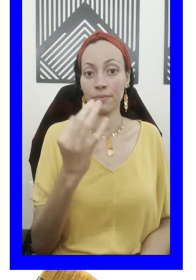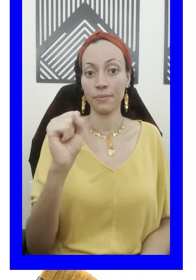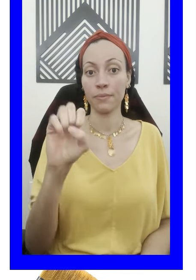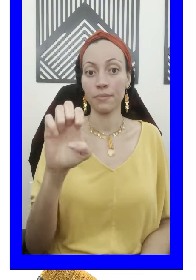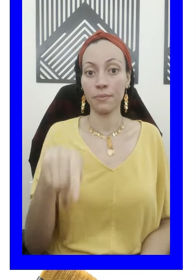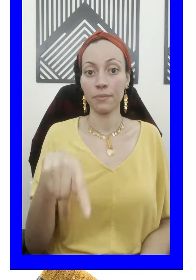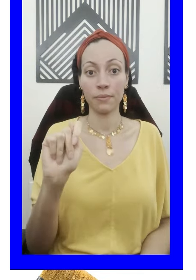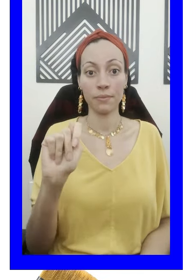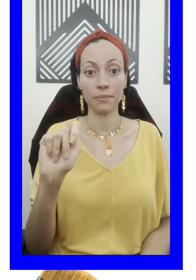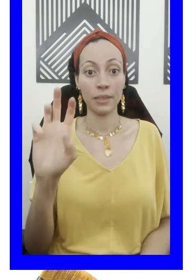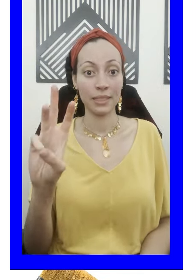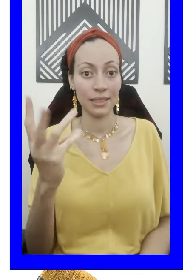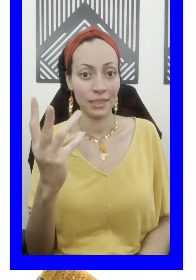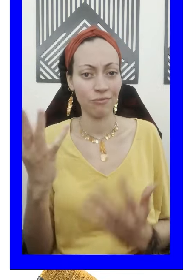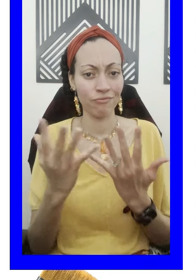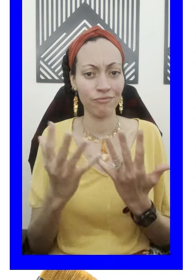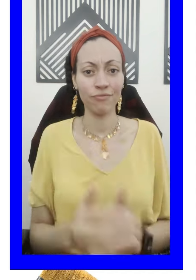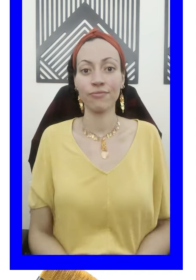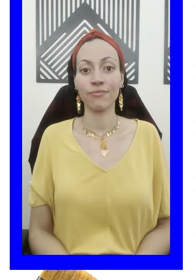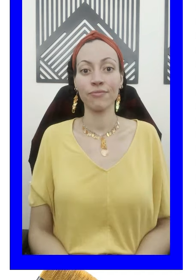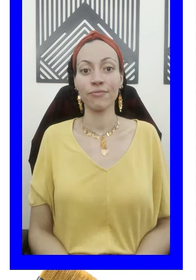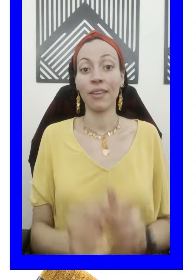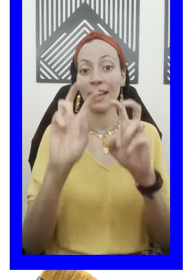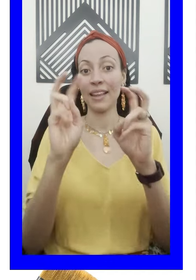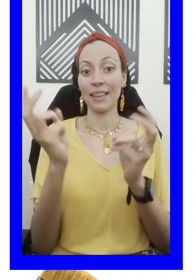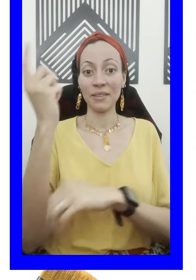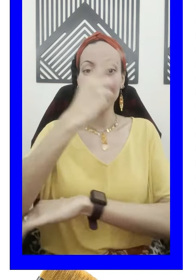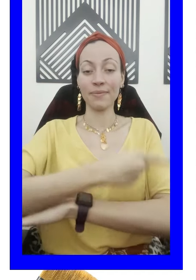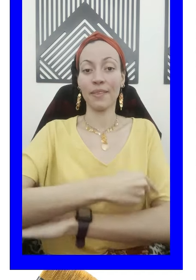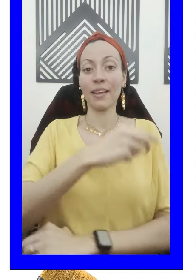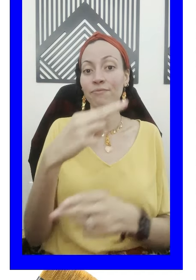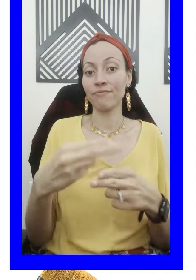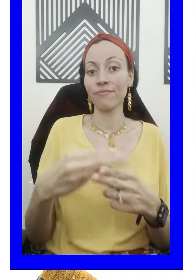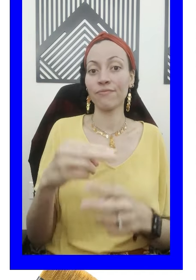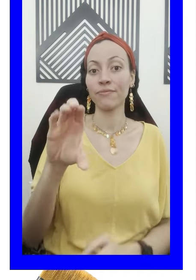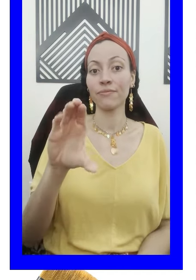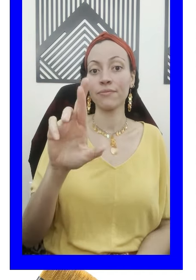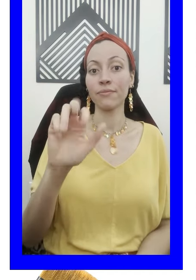On Friday, September 6th, our theme day is Crayola Day, so make sure you wear your favorite color.